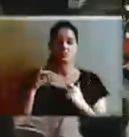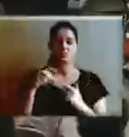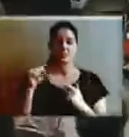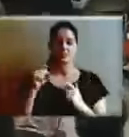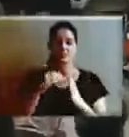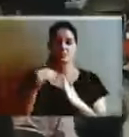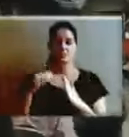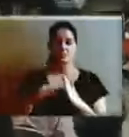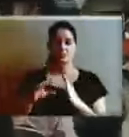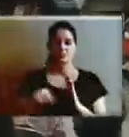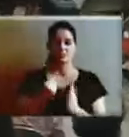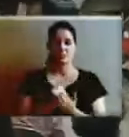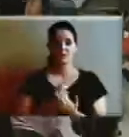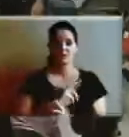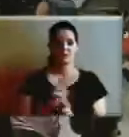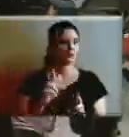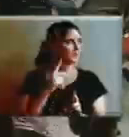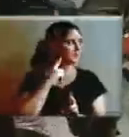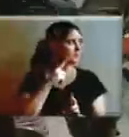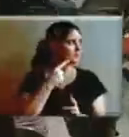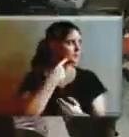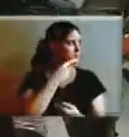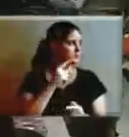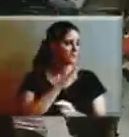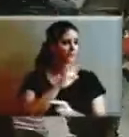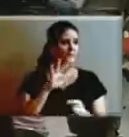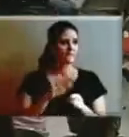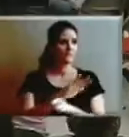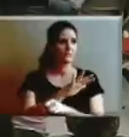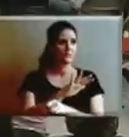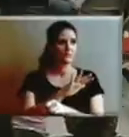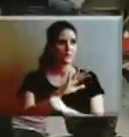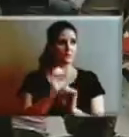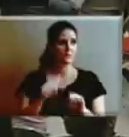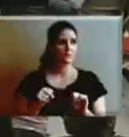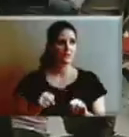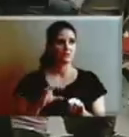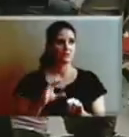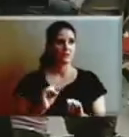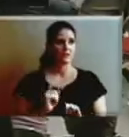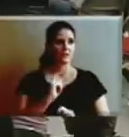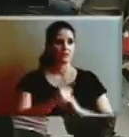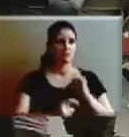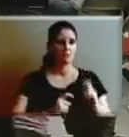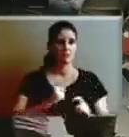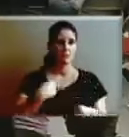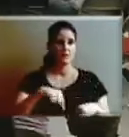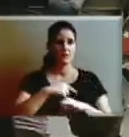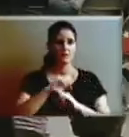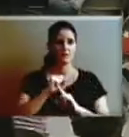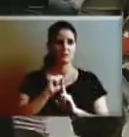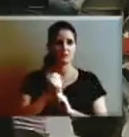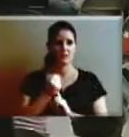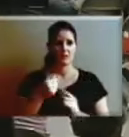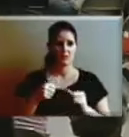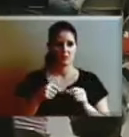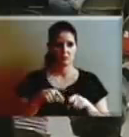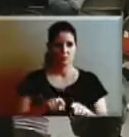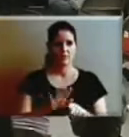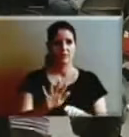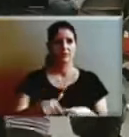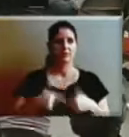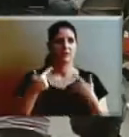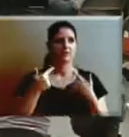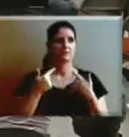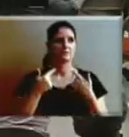graduate prepared to reach their full potential and contribute to our society throughout life. Thank you so much.